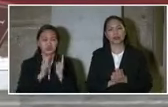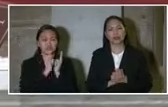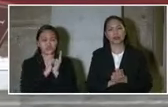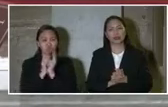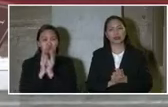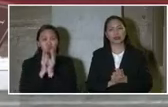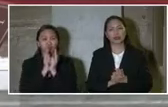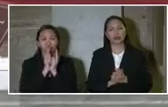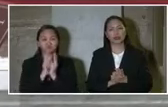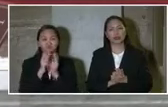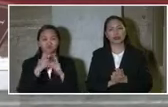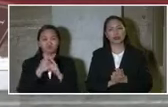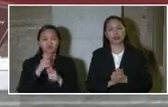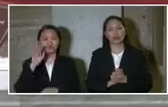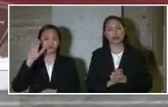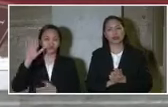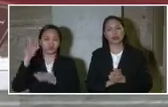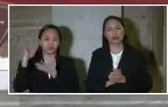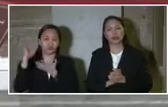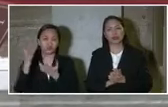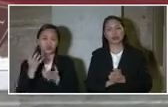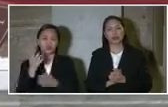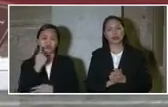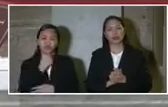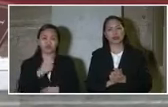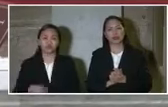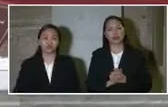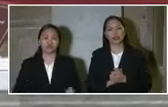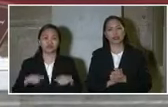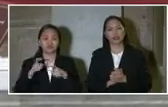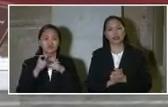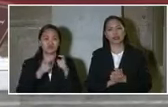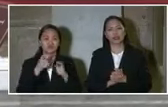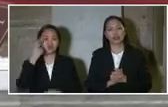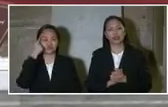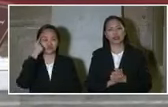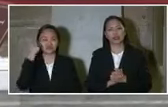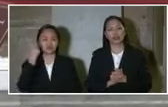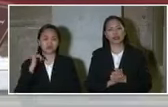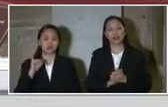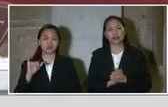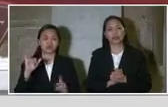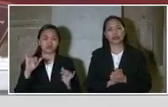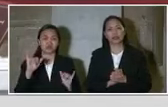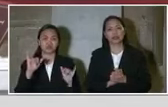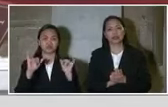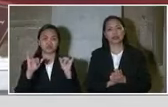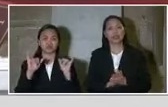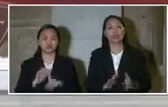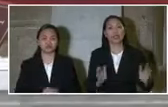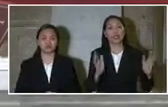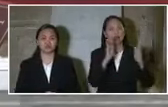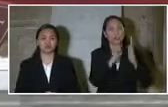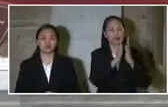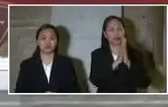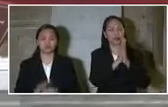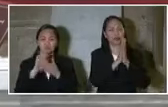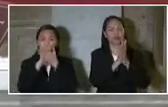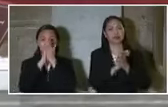unity in accordance with your will, who live and reign forever and ever. Amen.